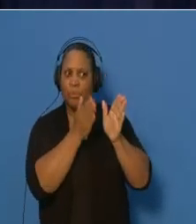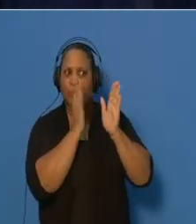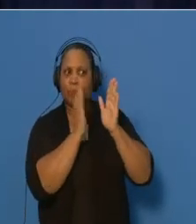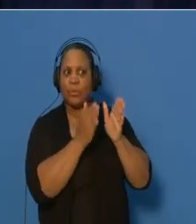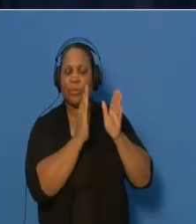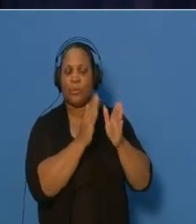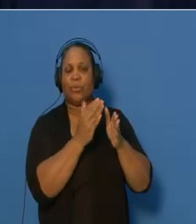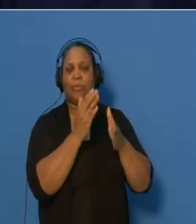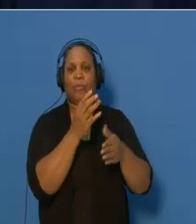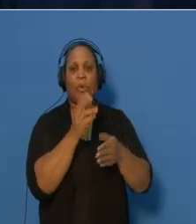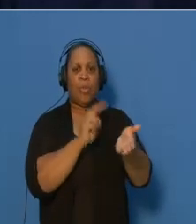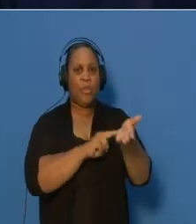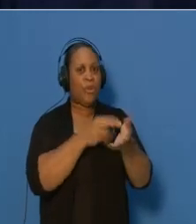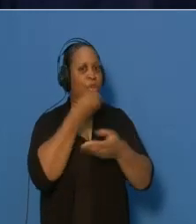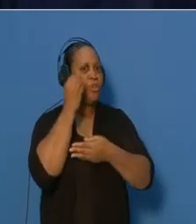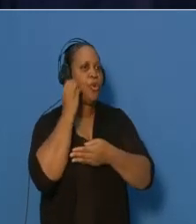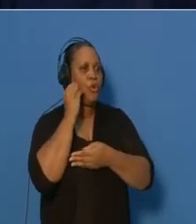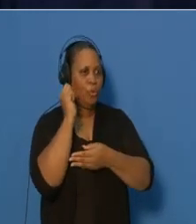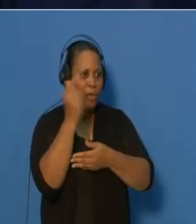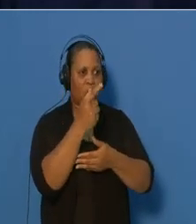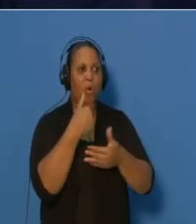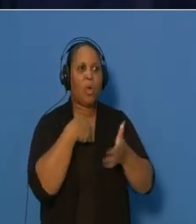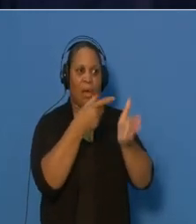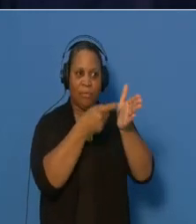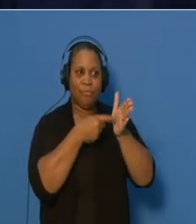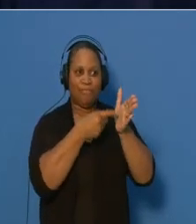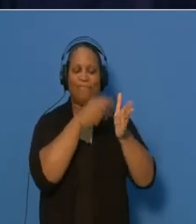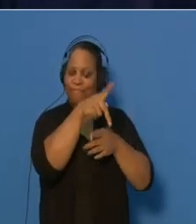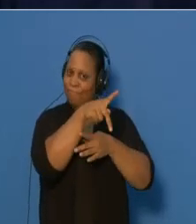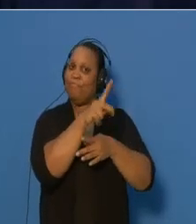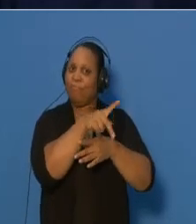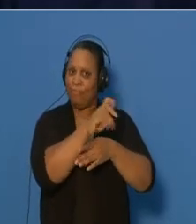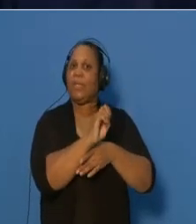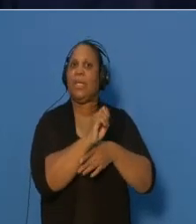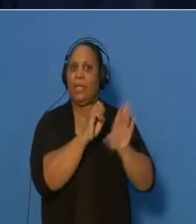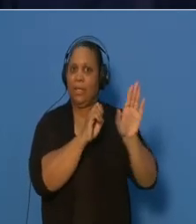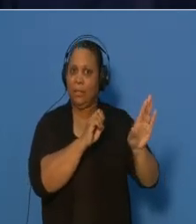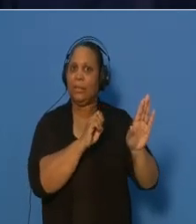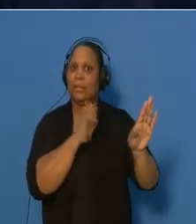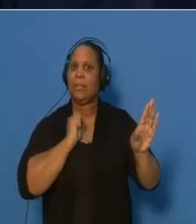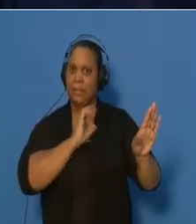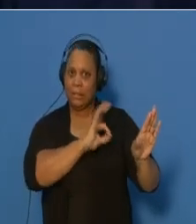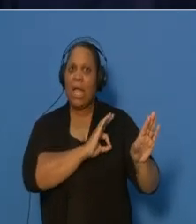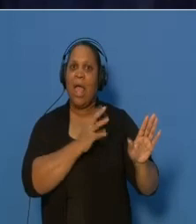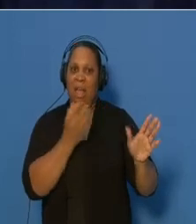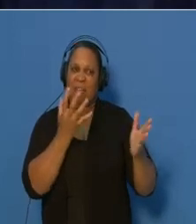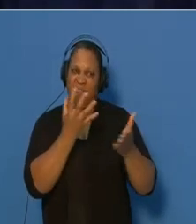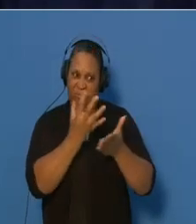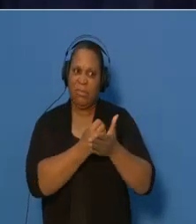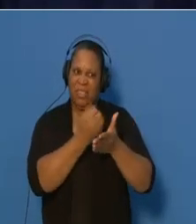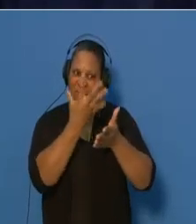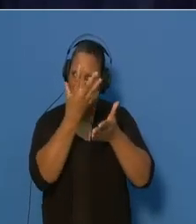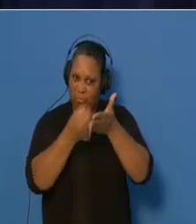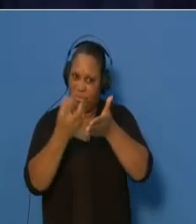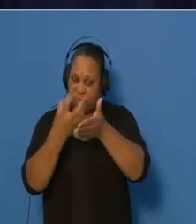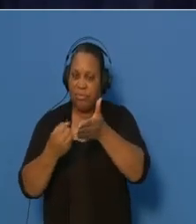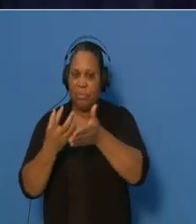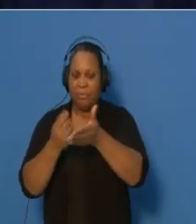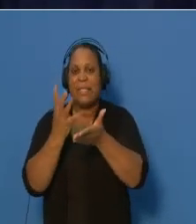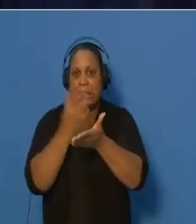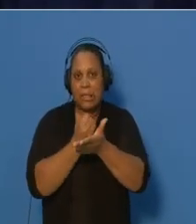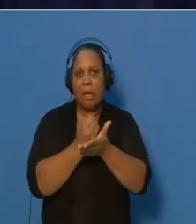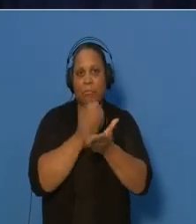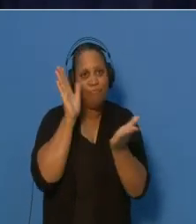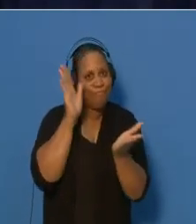of them do have their requisite supply of PPEs for their nursing staff. Some of them are short. However, the